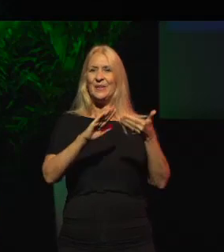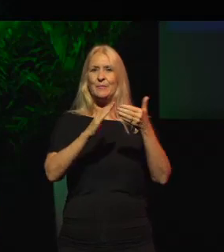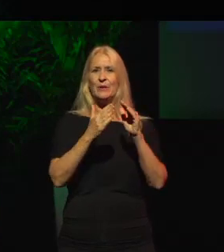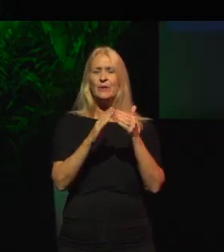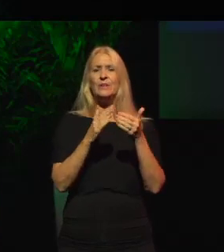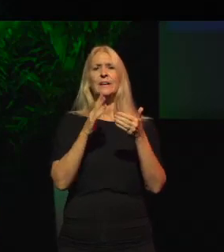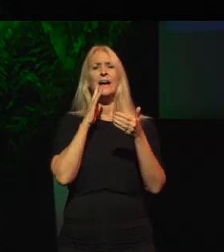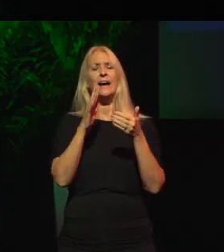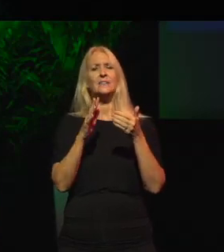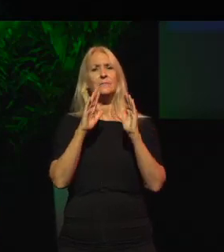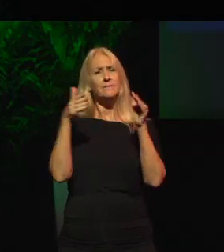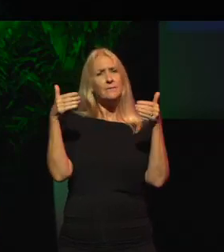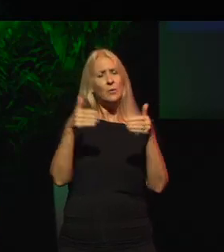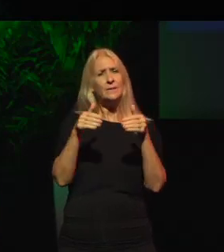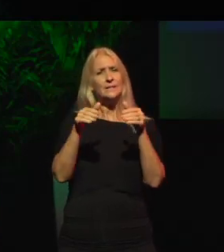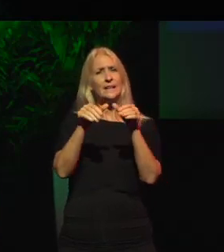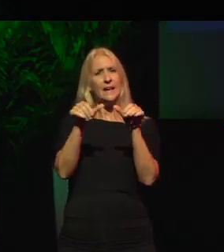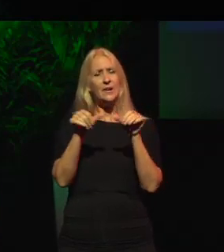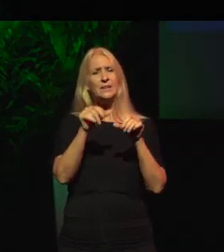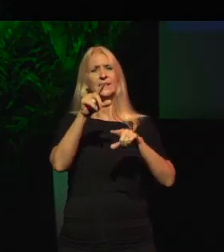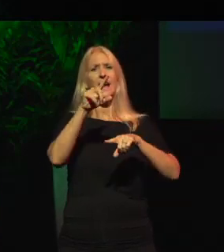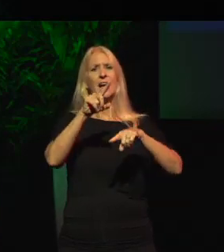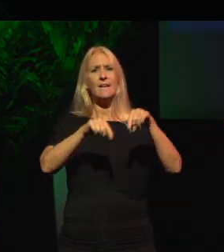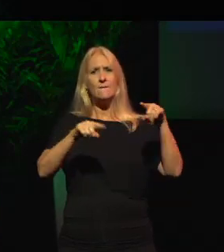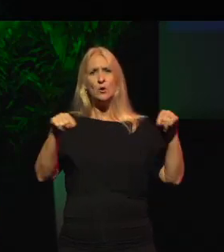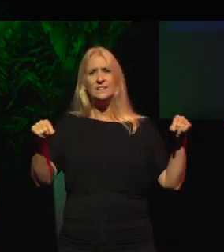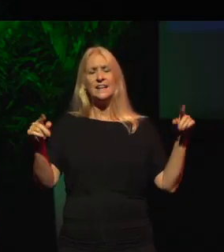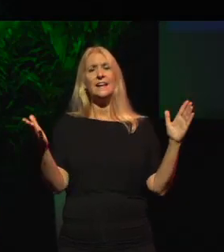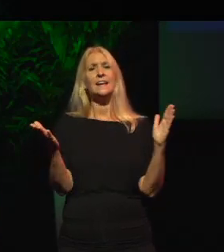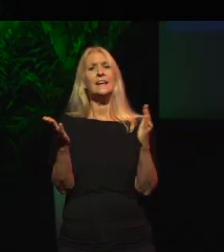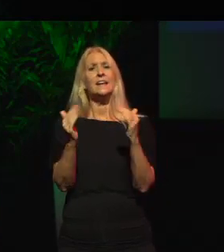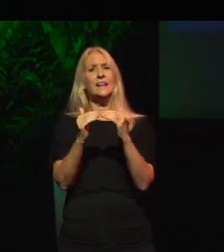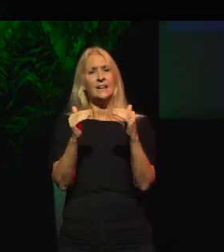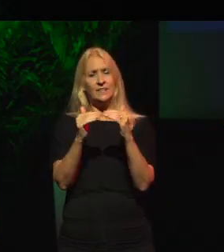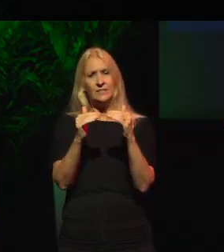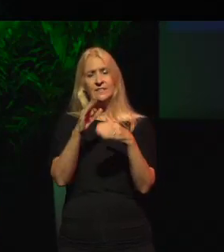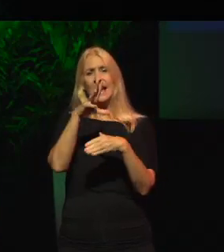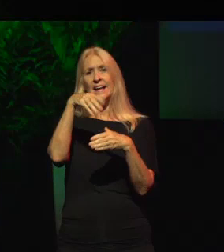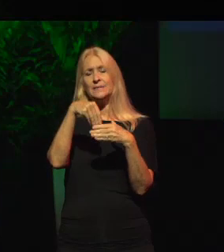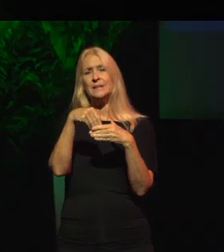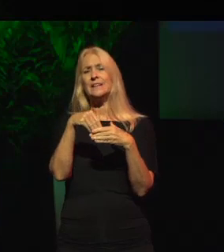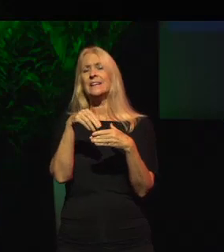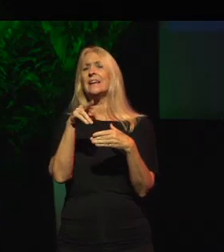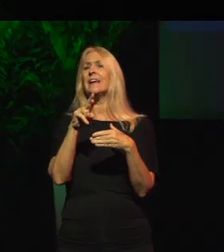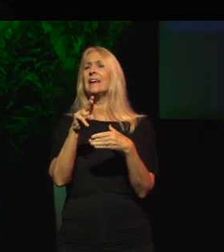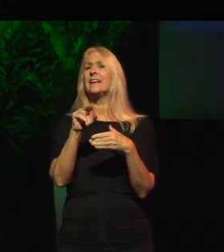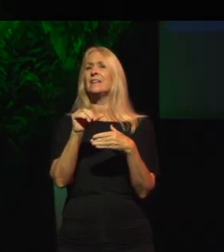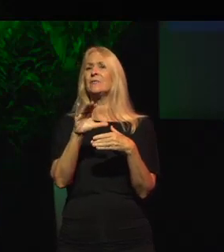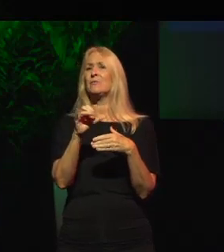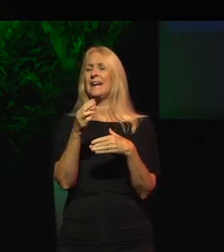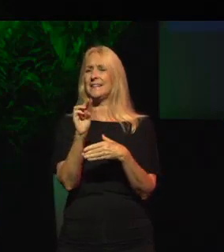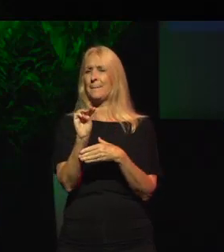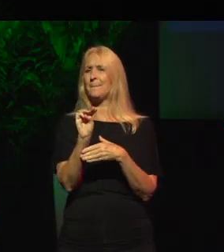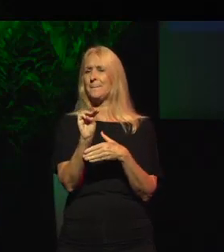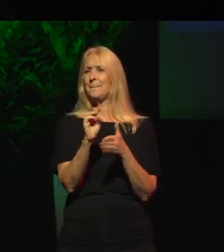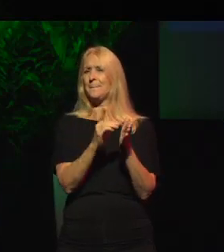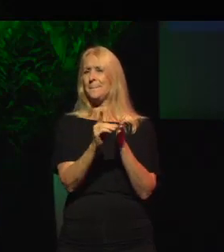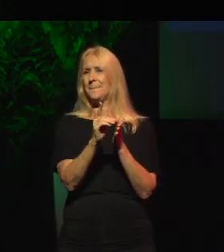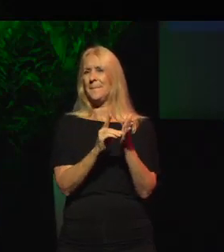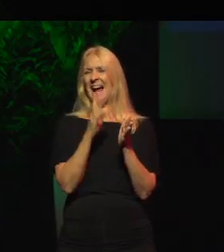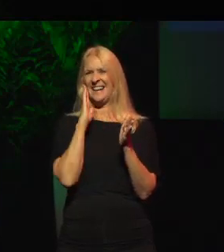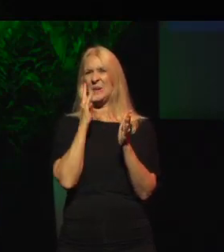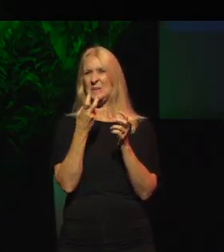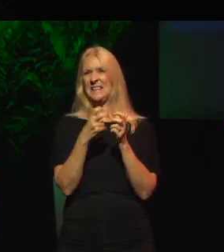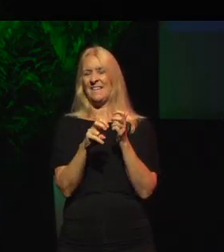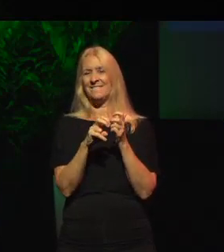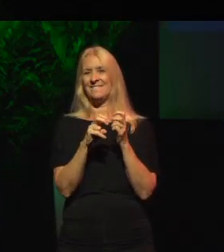issues of diversity, equity, inclusivity, and racism. I know these will be tough conversations,